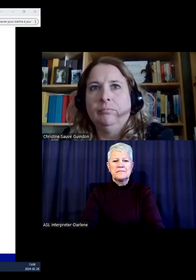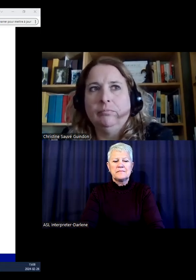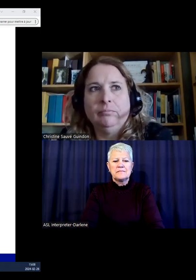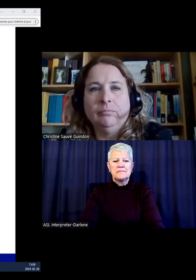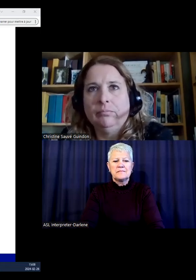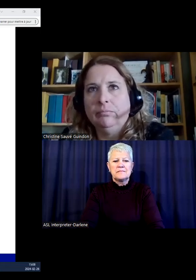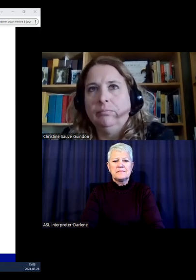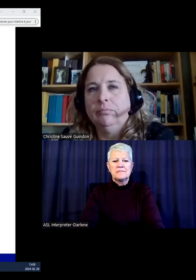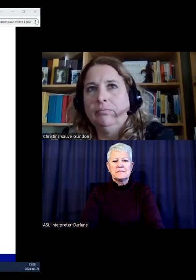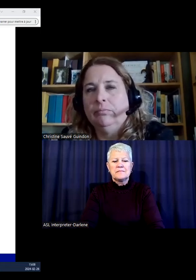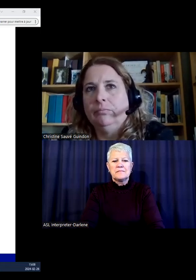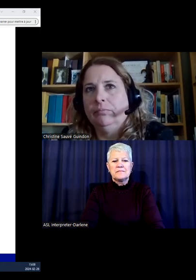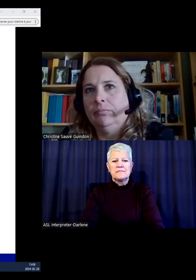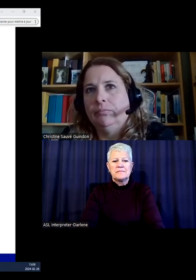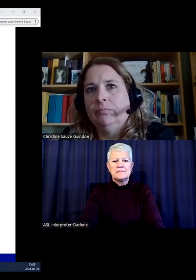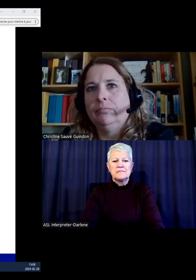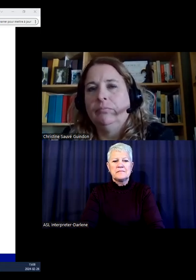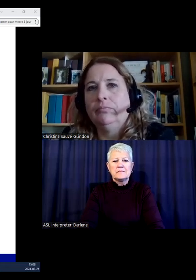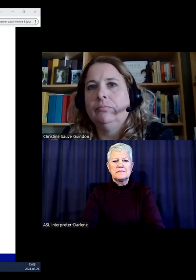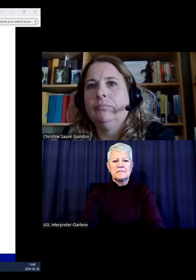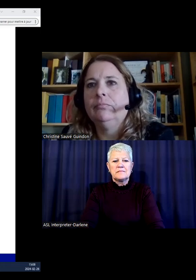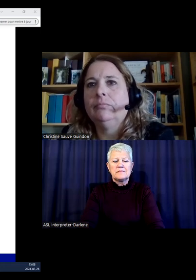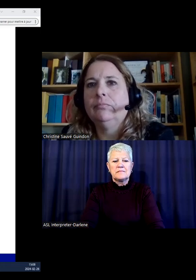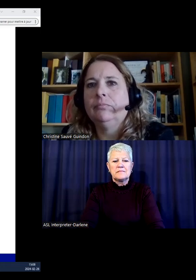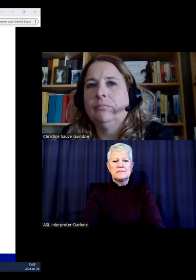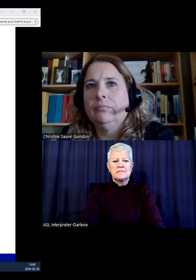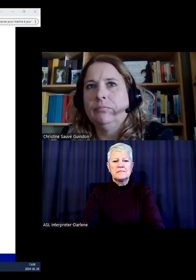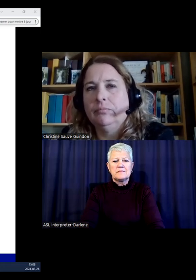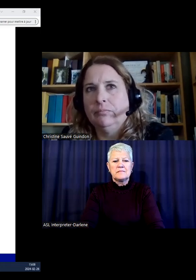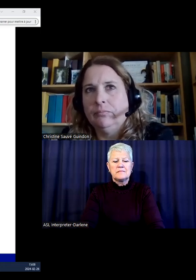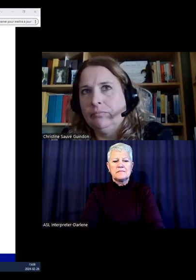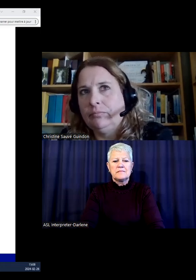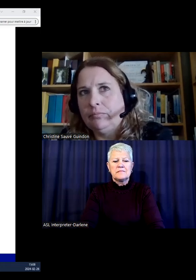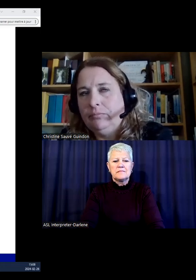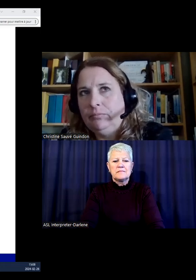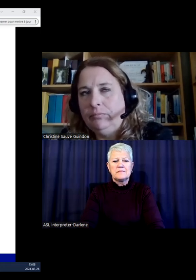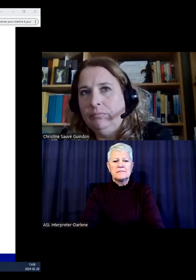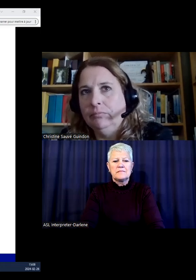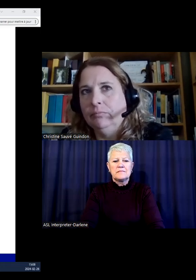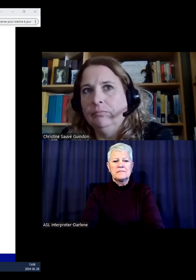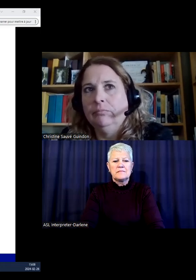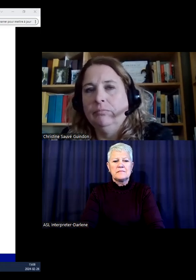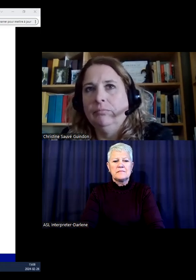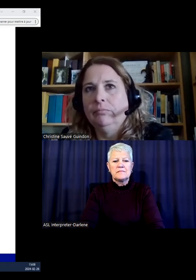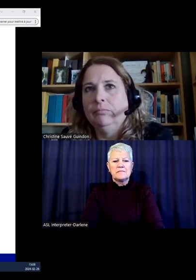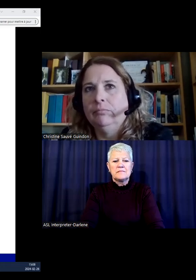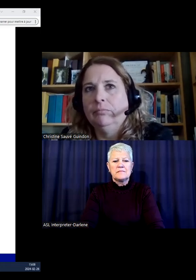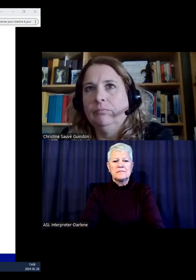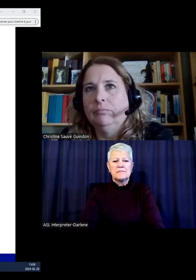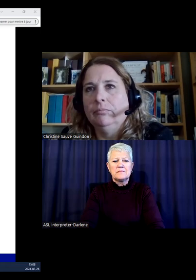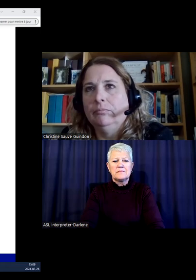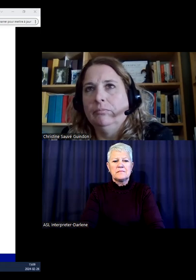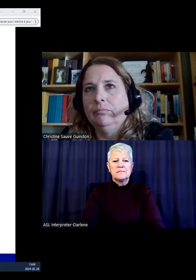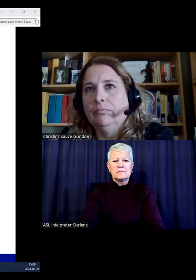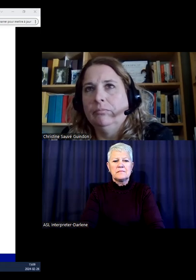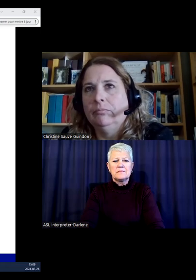Last stop, the bowling alley. Here he is exploring. Sense of touch. Sitting.